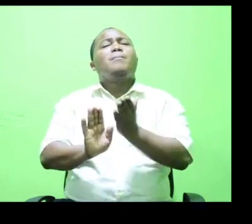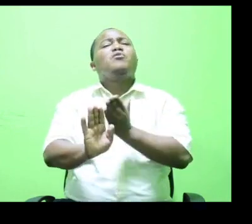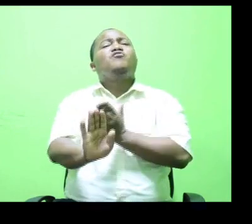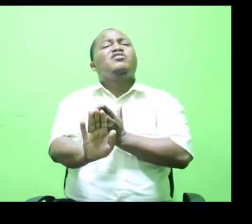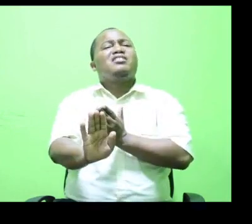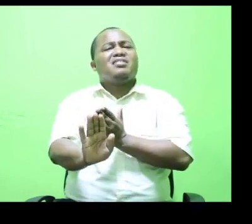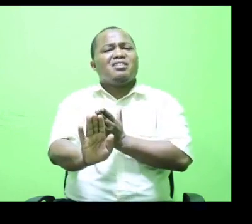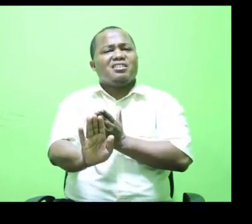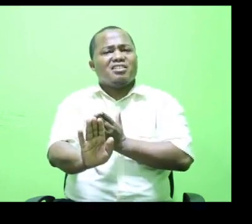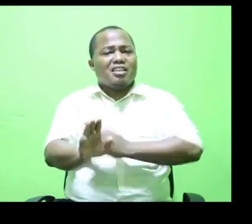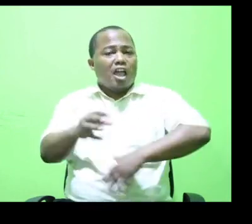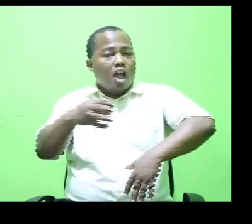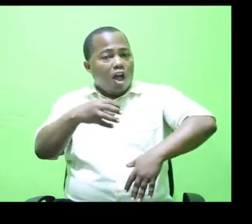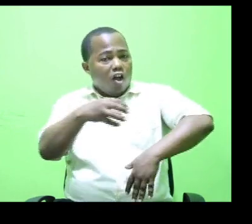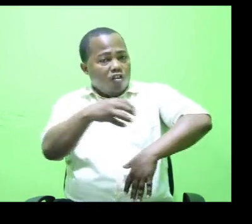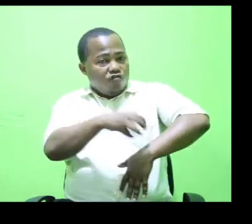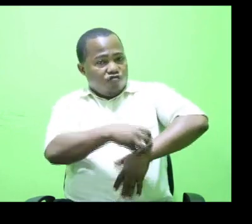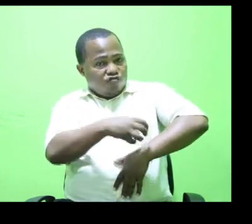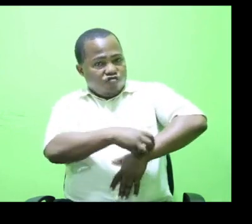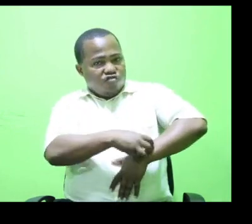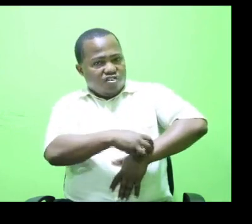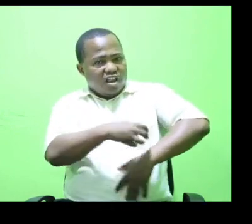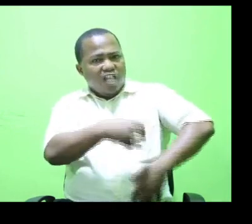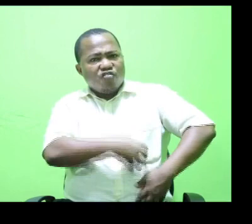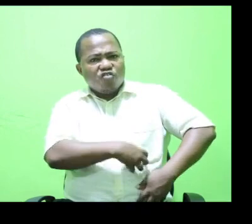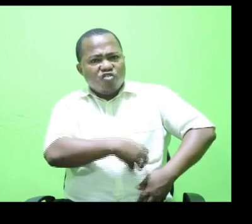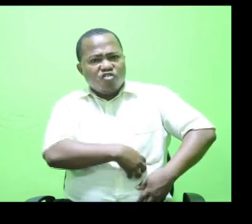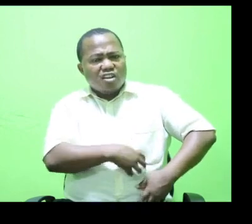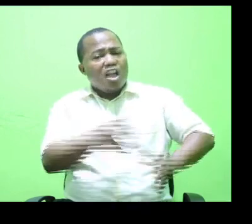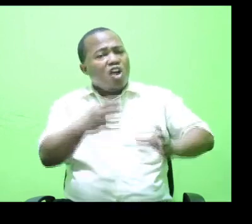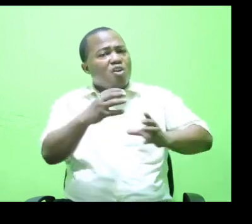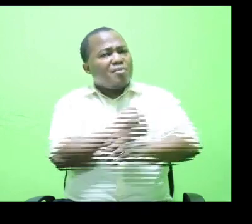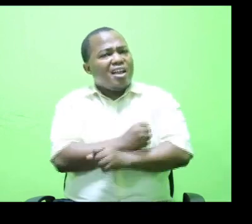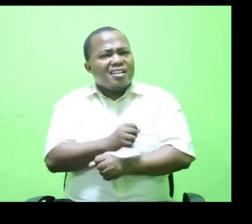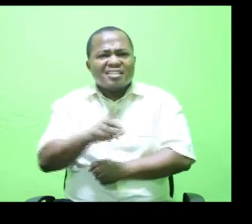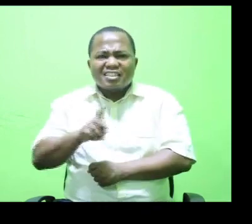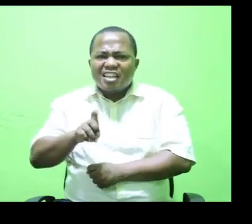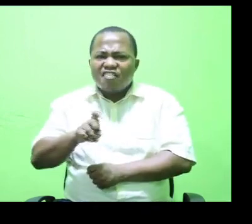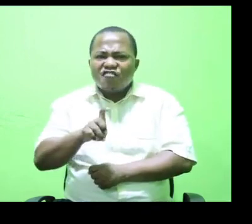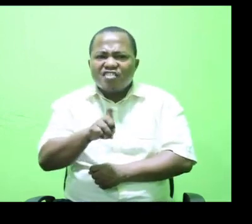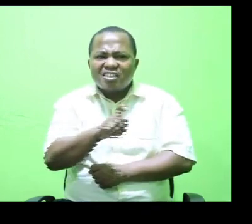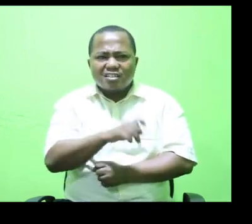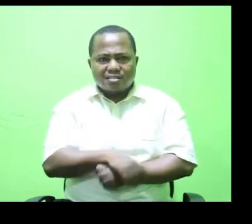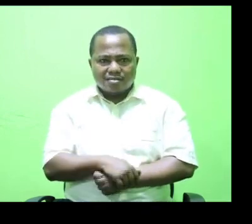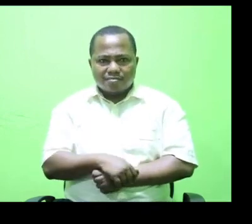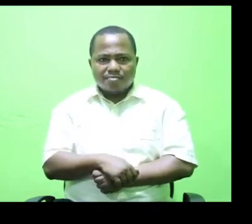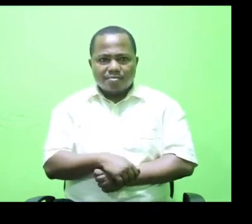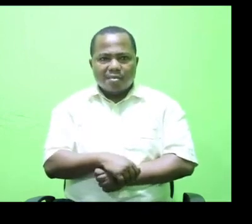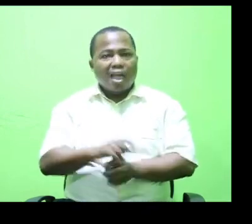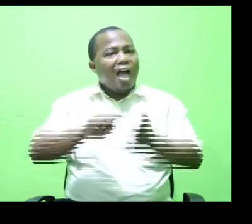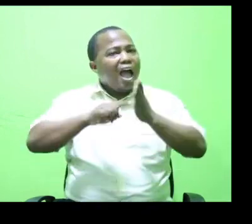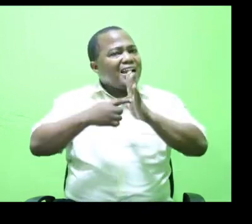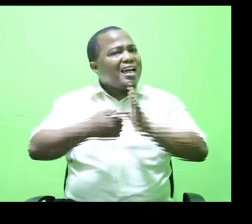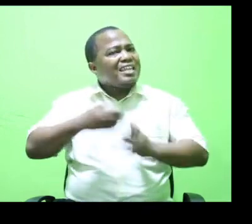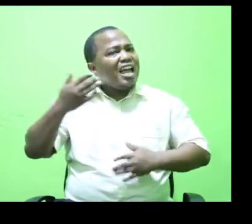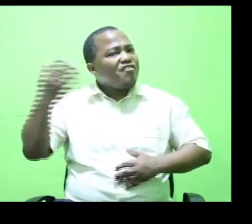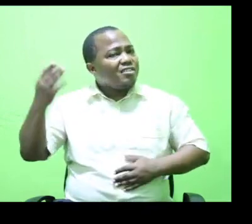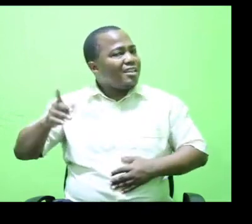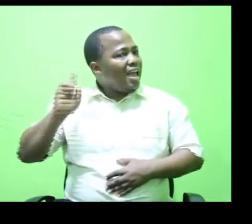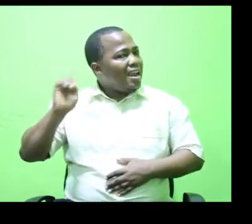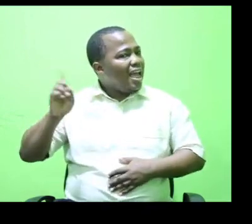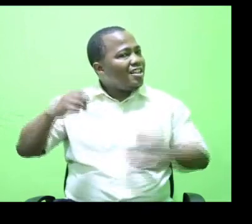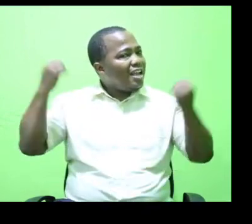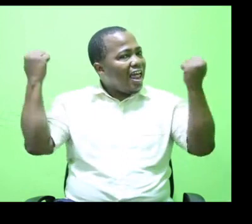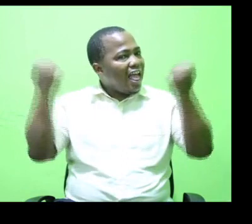prevent the wound from getting infected. Another example of